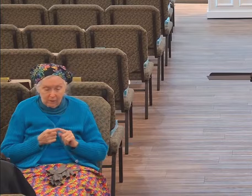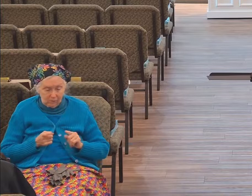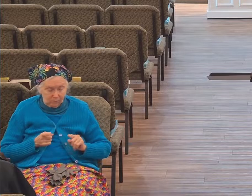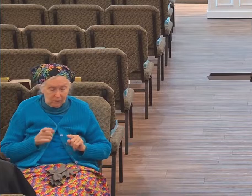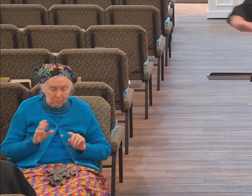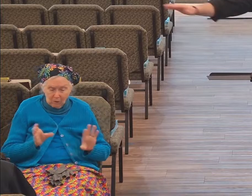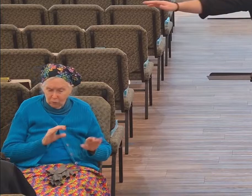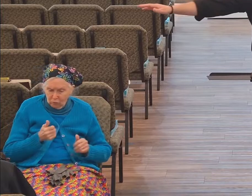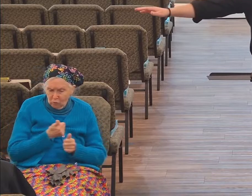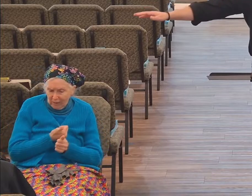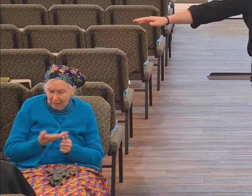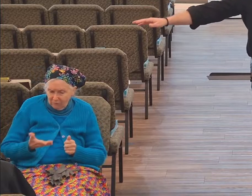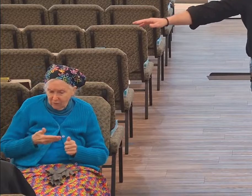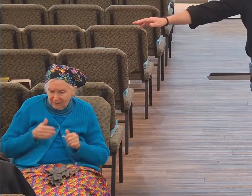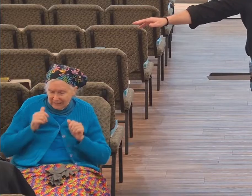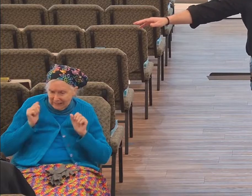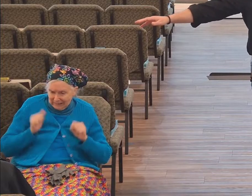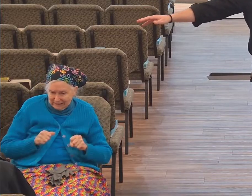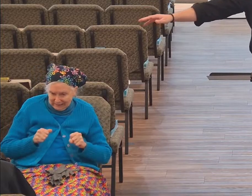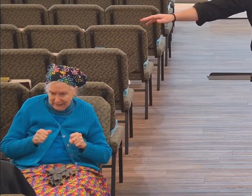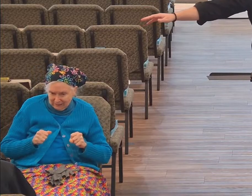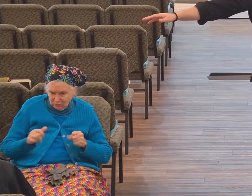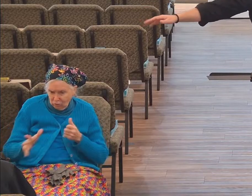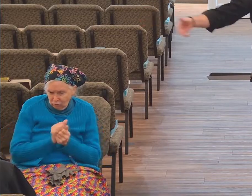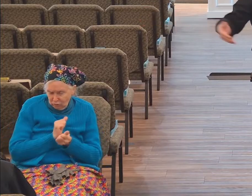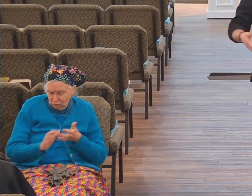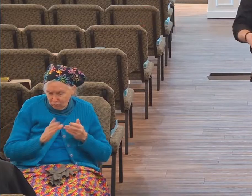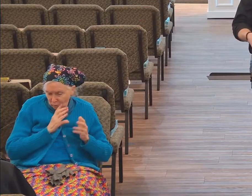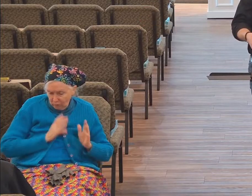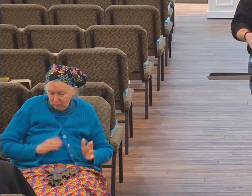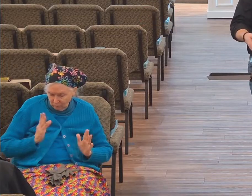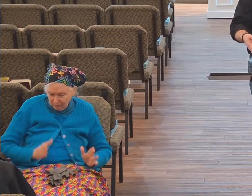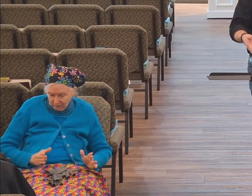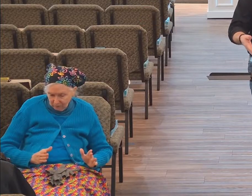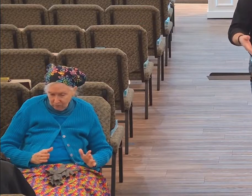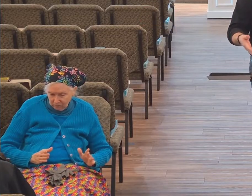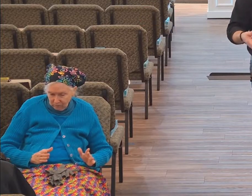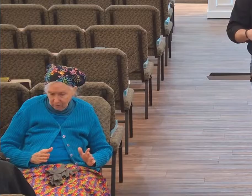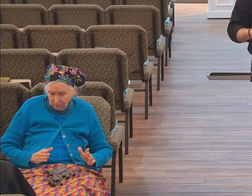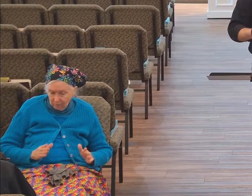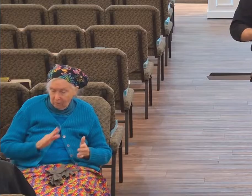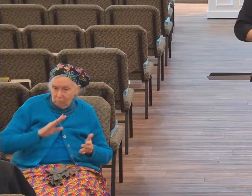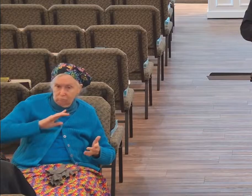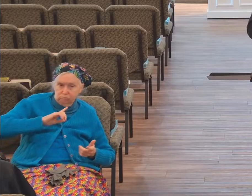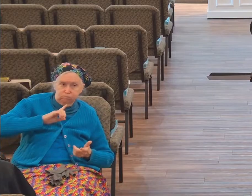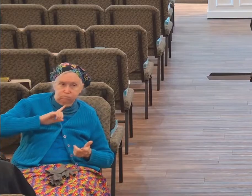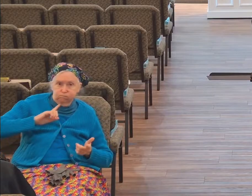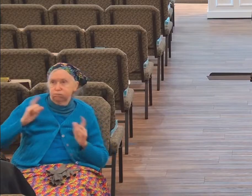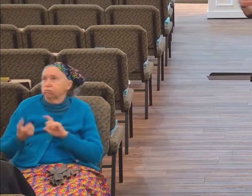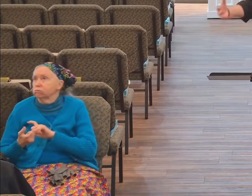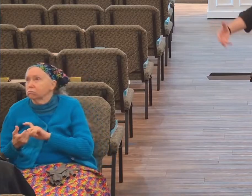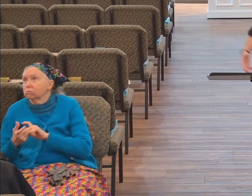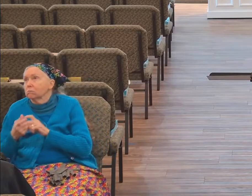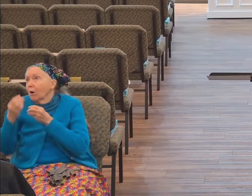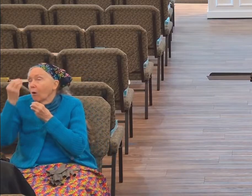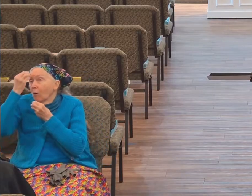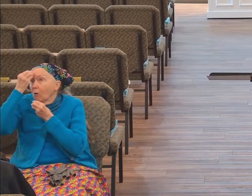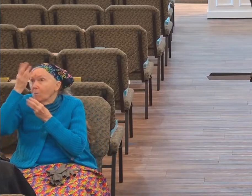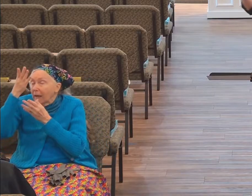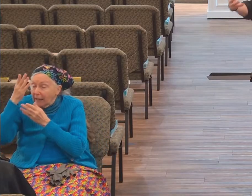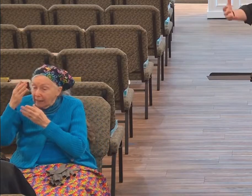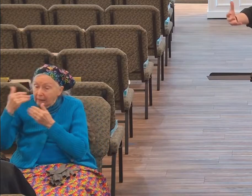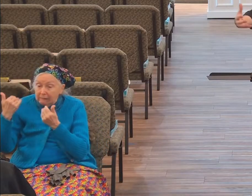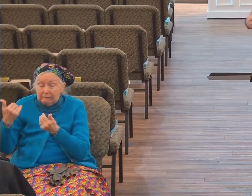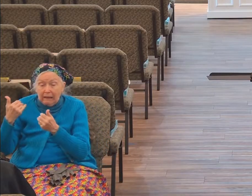to wipe these people out, to, well, being this guy writing this letter, right? Being like planting all these churches